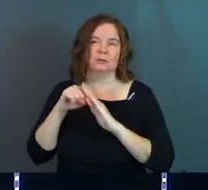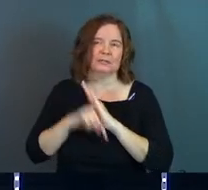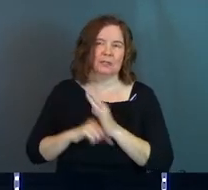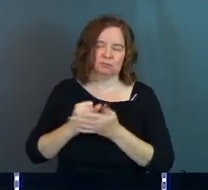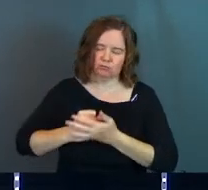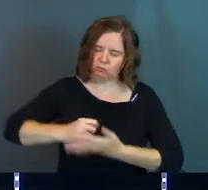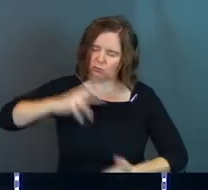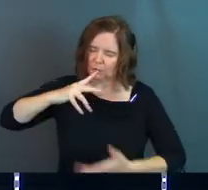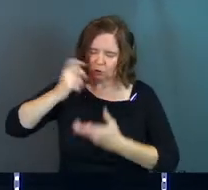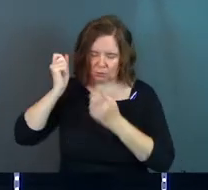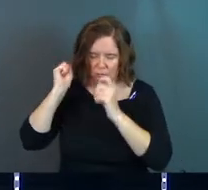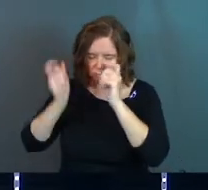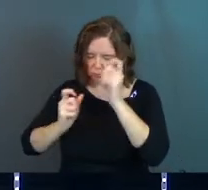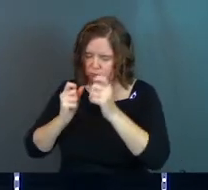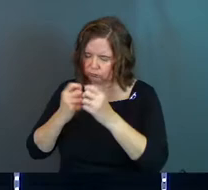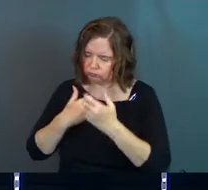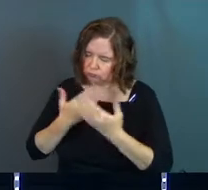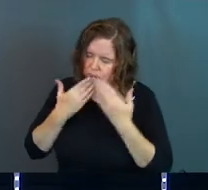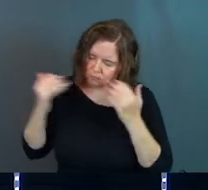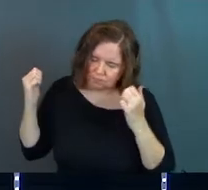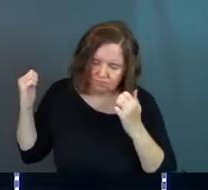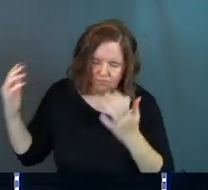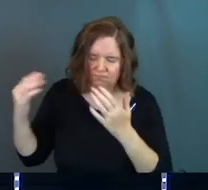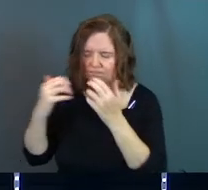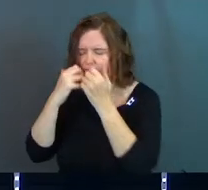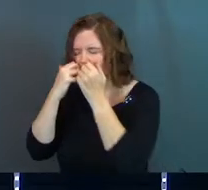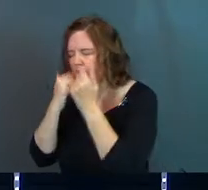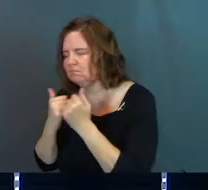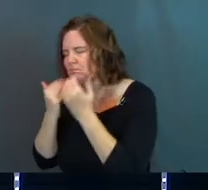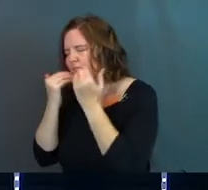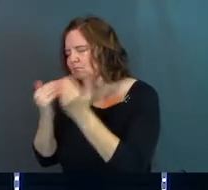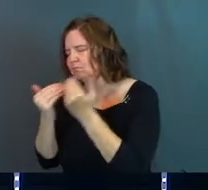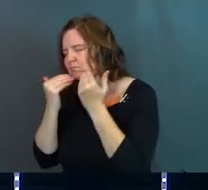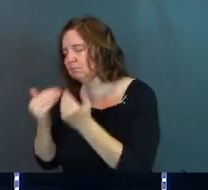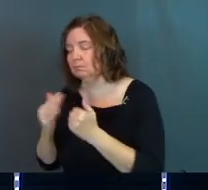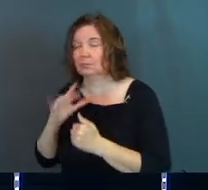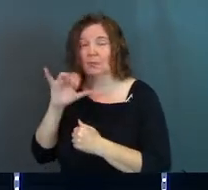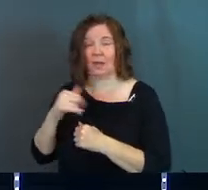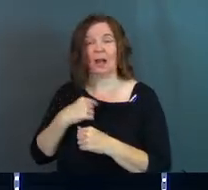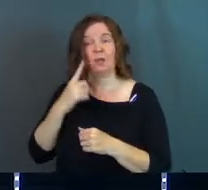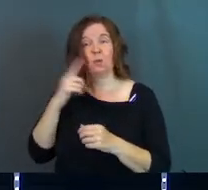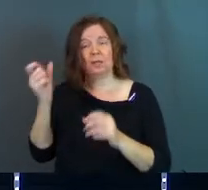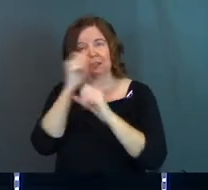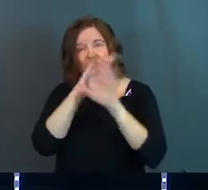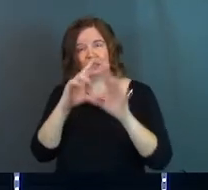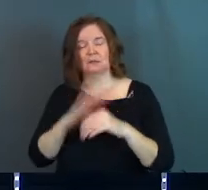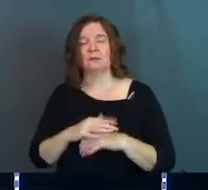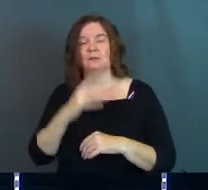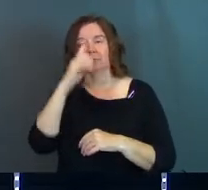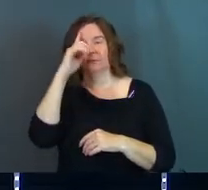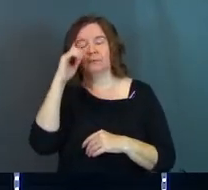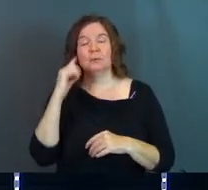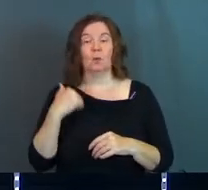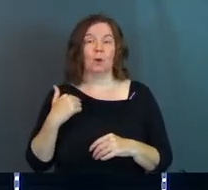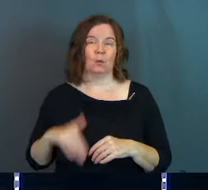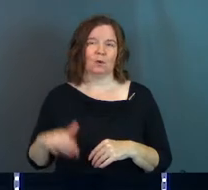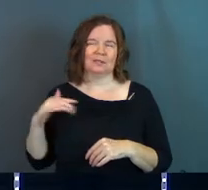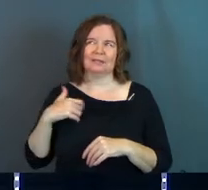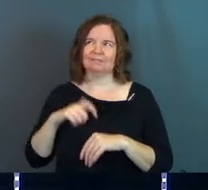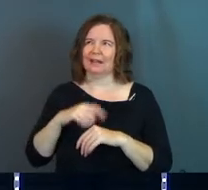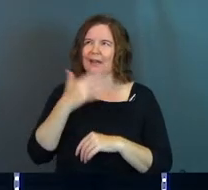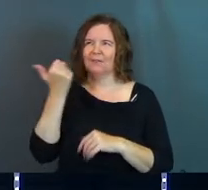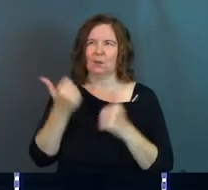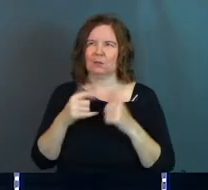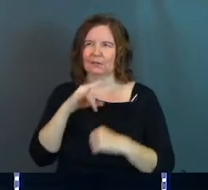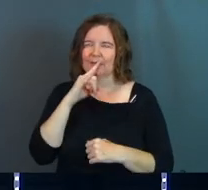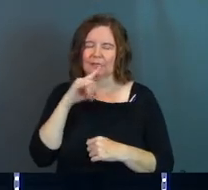richer picture. And I think we need to see it today. There was a time we were raising our kids. I forget